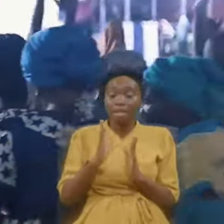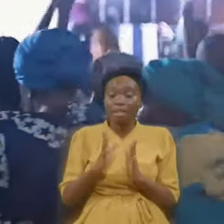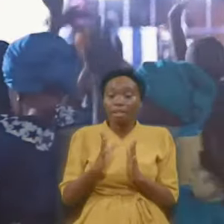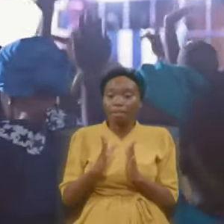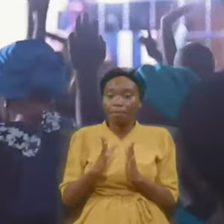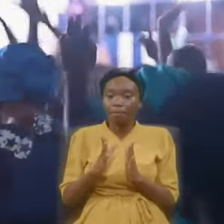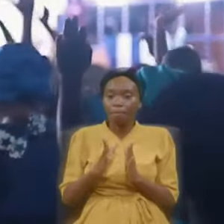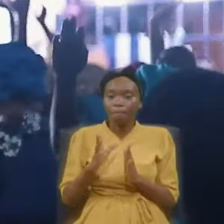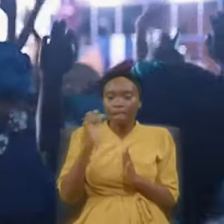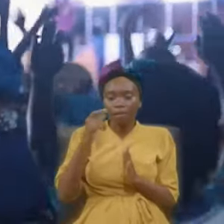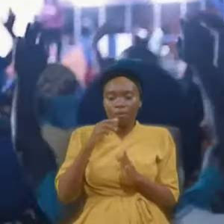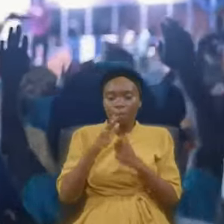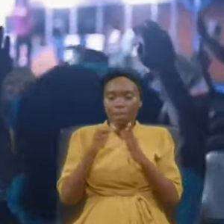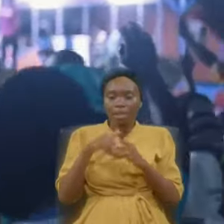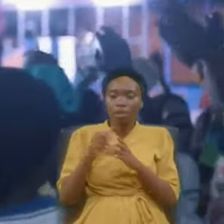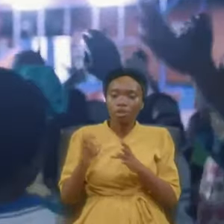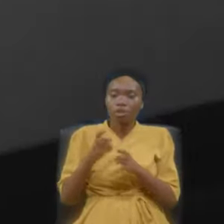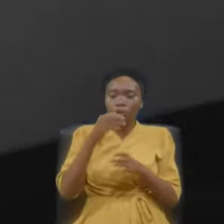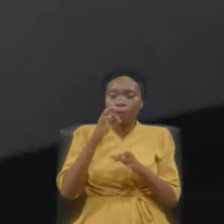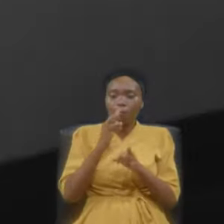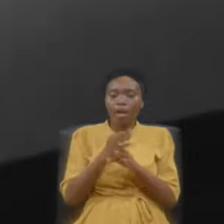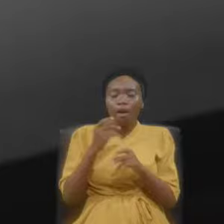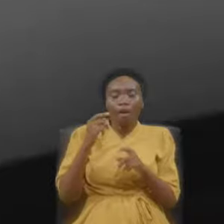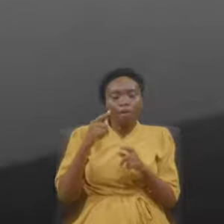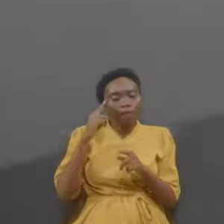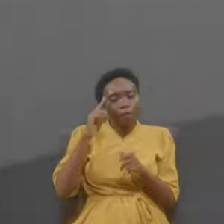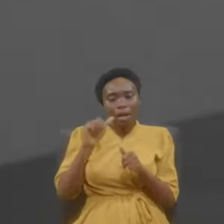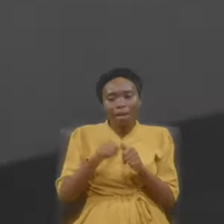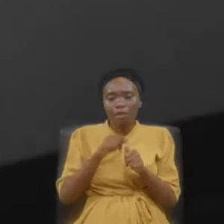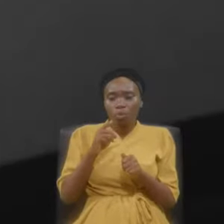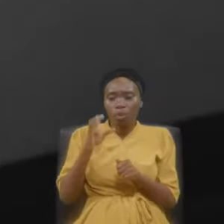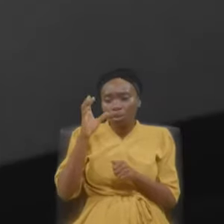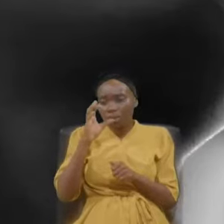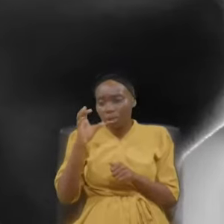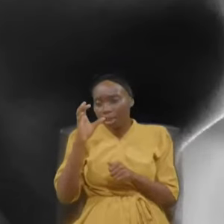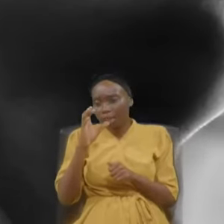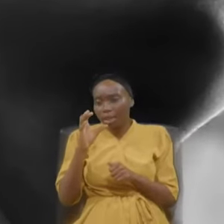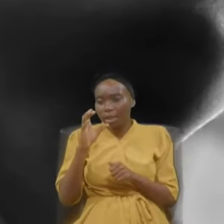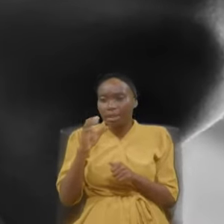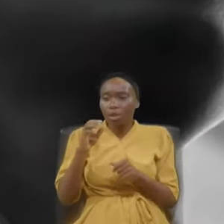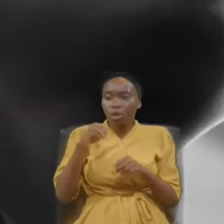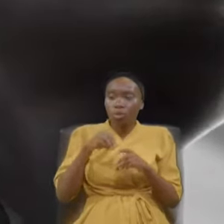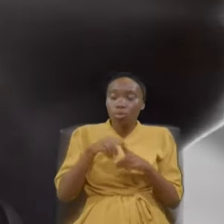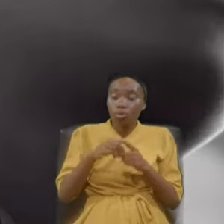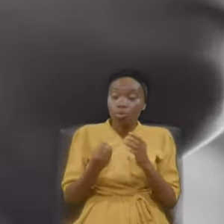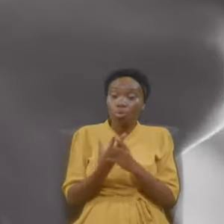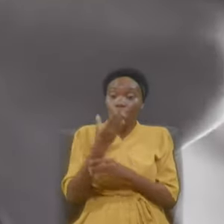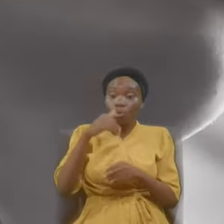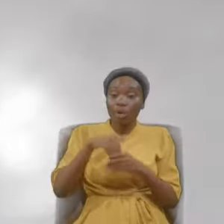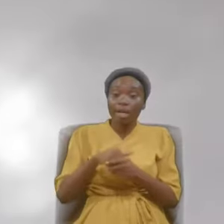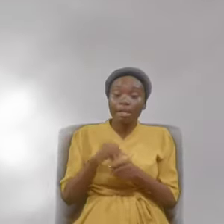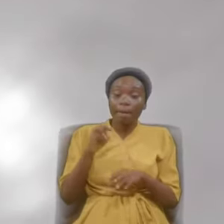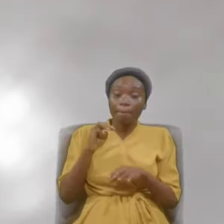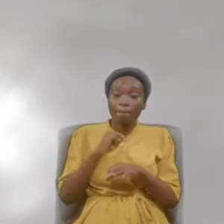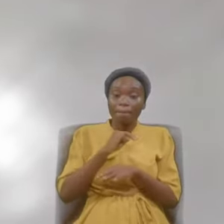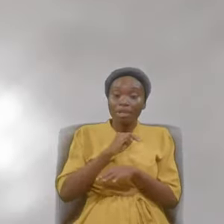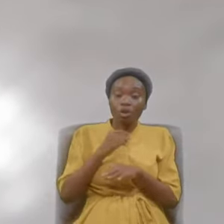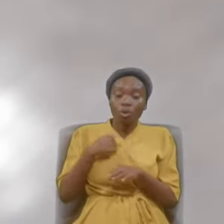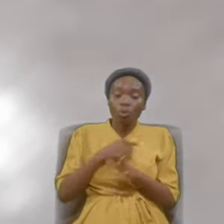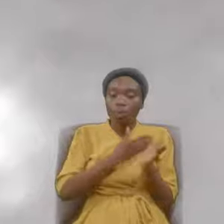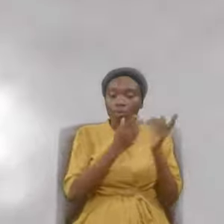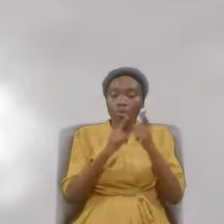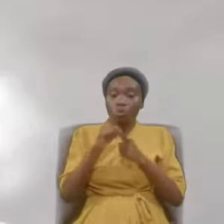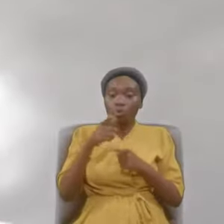phase in the journey of faith, for everyone seeking to grow in the journey of ministry, we bring to you